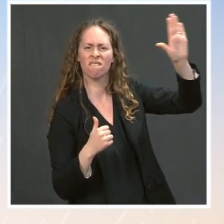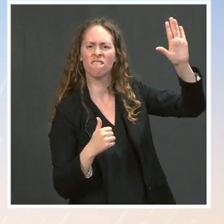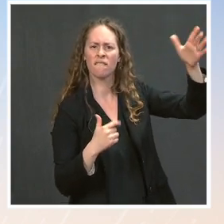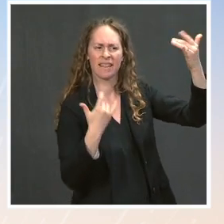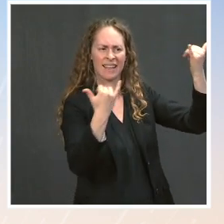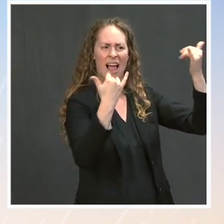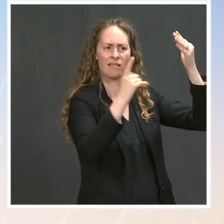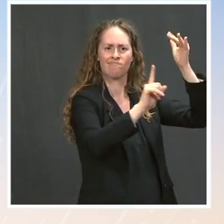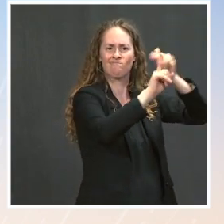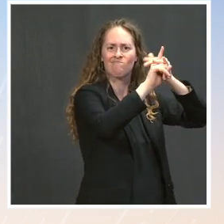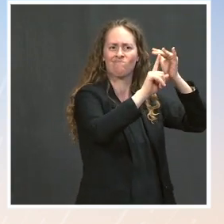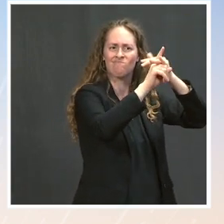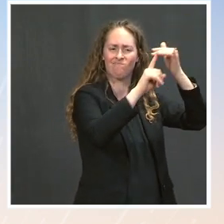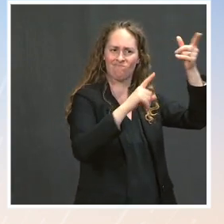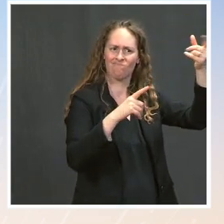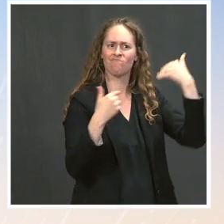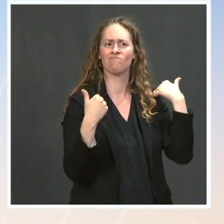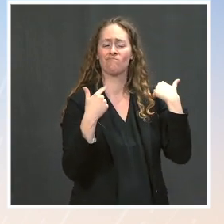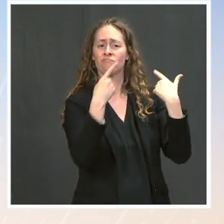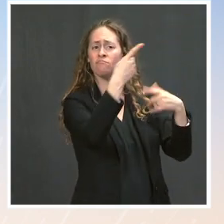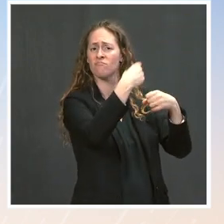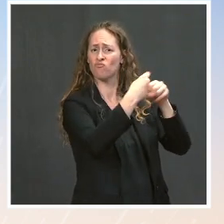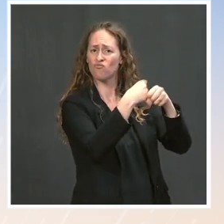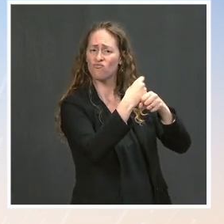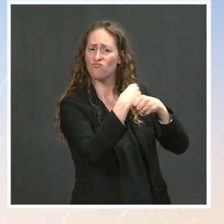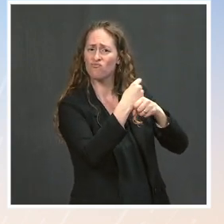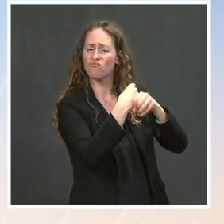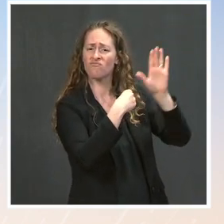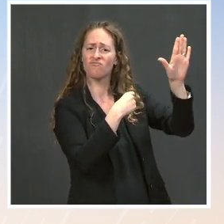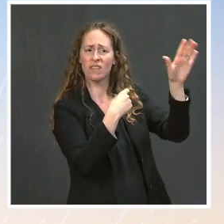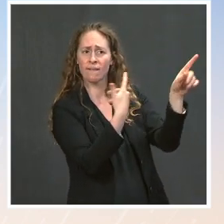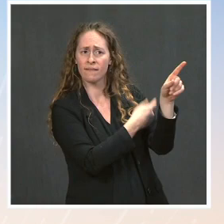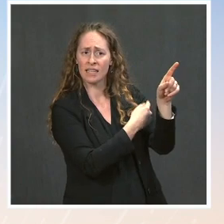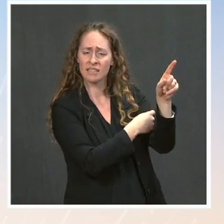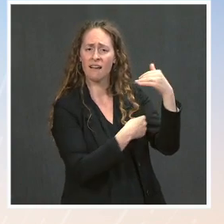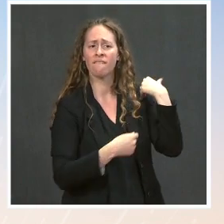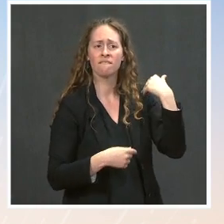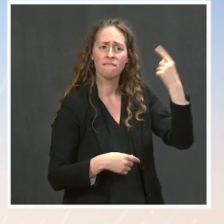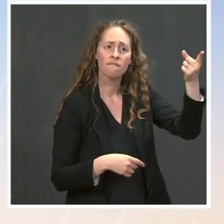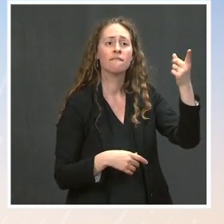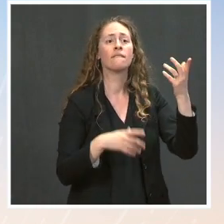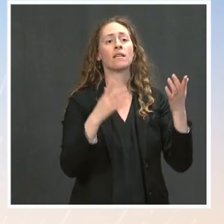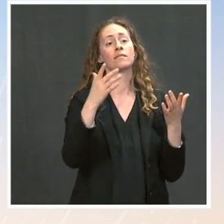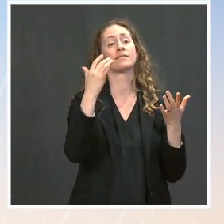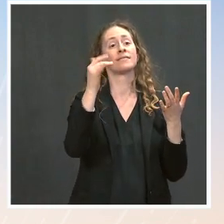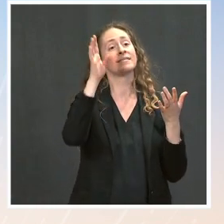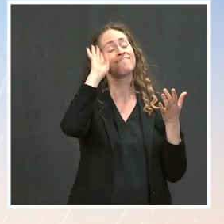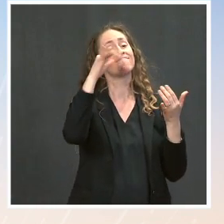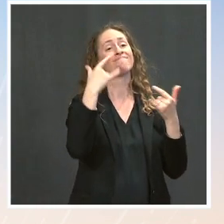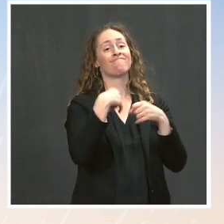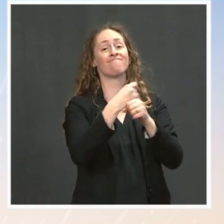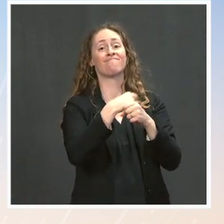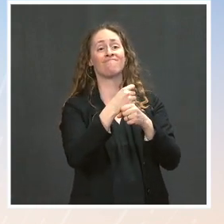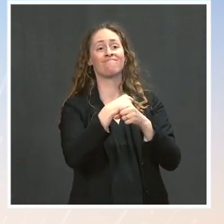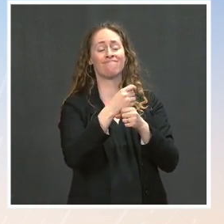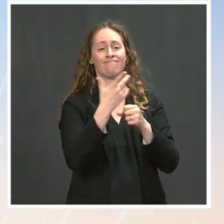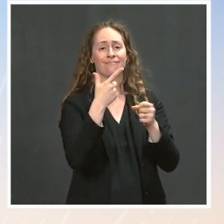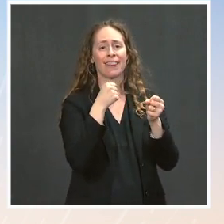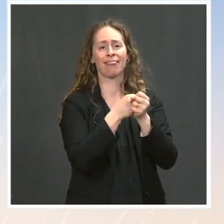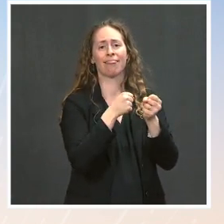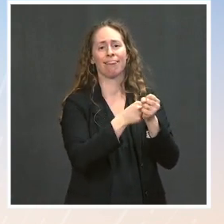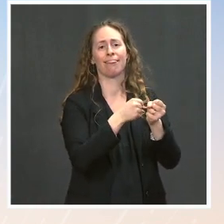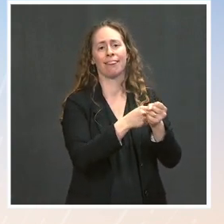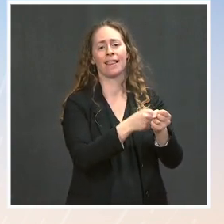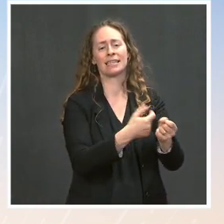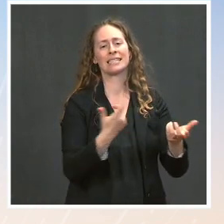manufacturer of vaccines. Some of it has been delayed. The last time we really communicated about this at a high level was from our